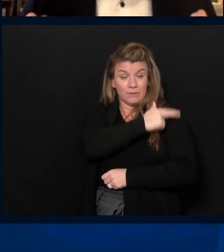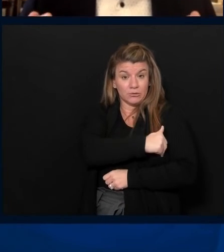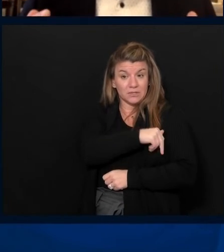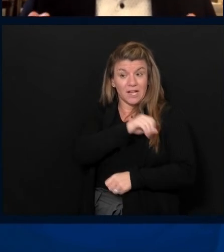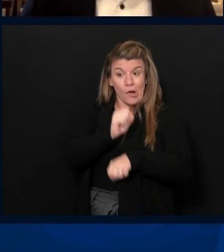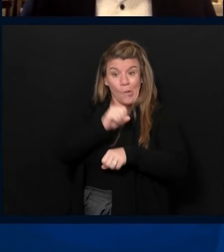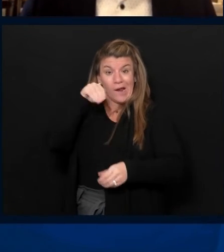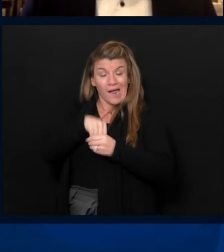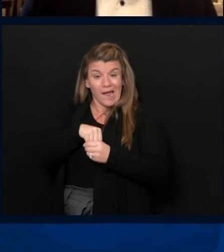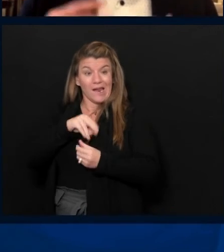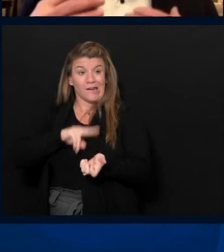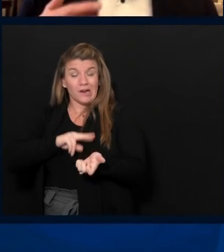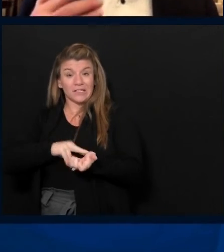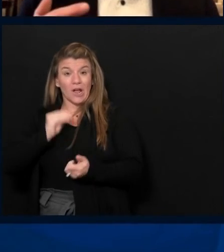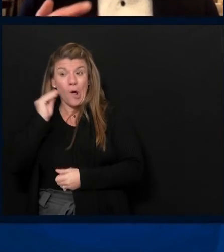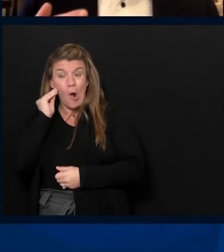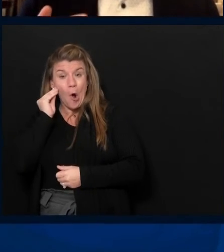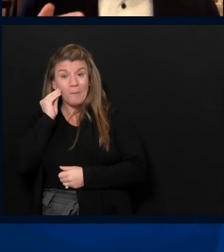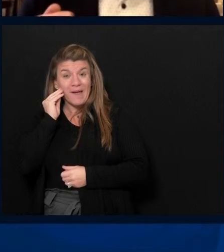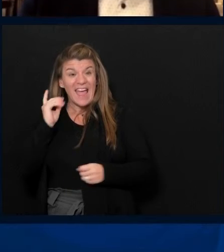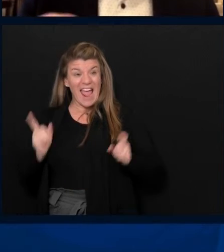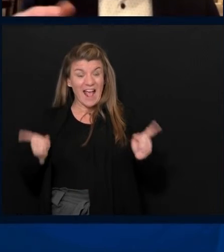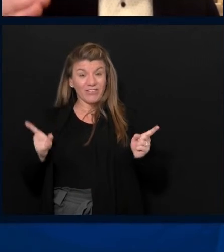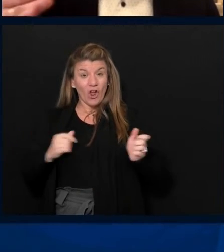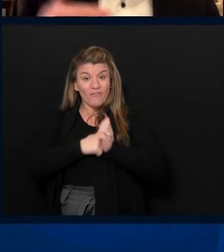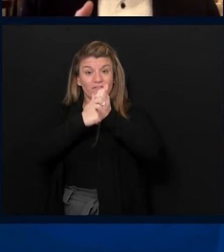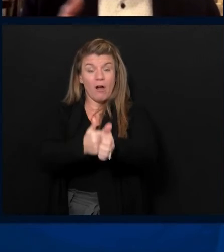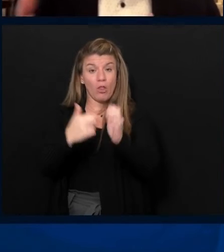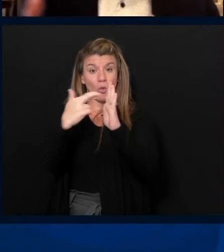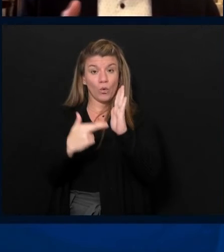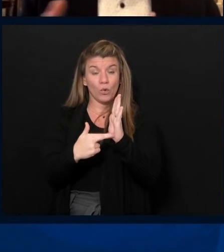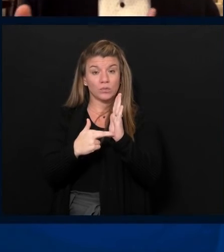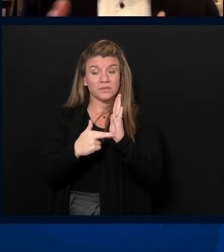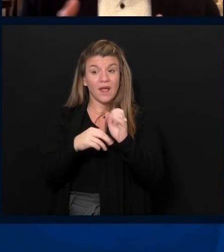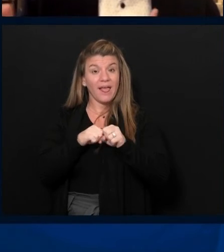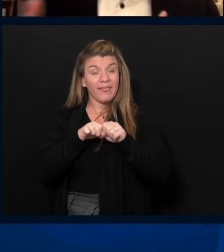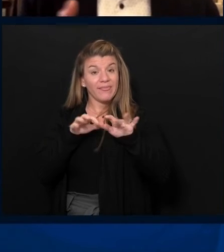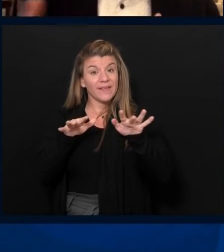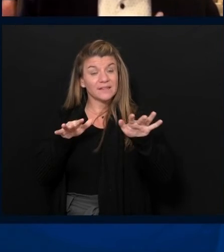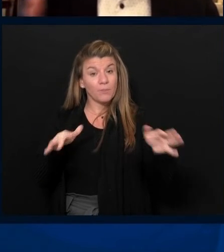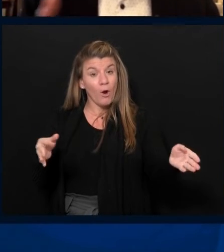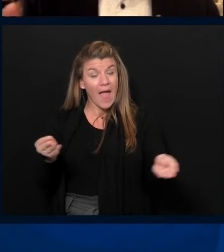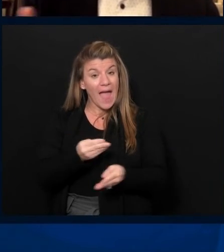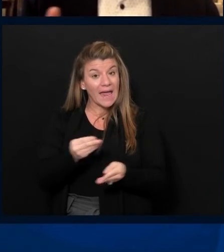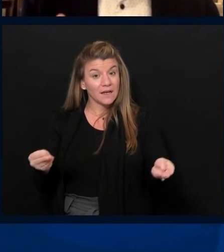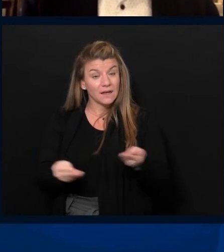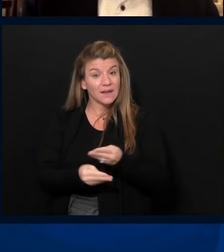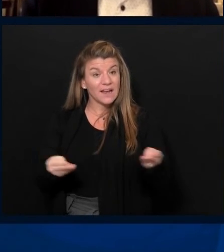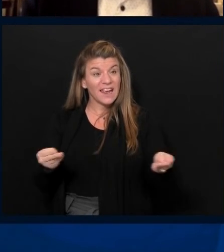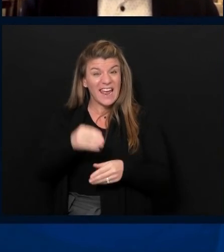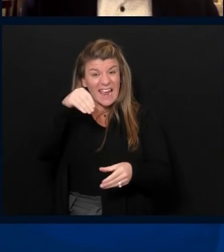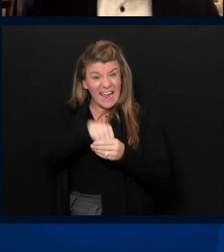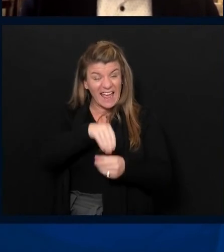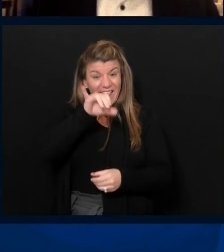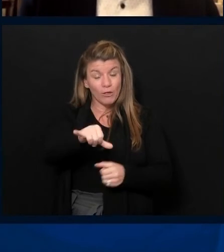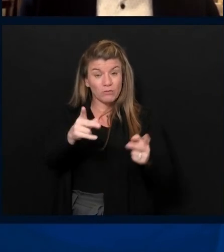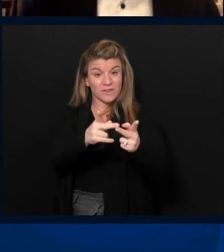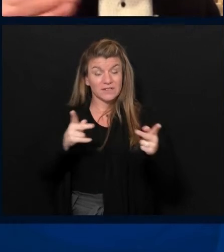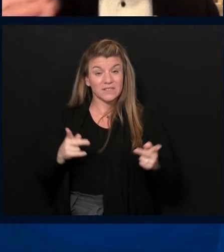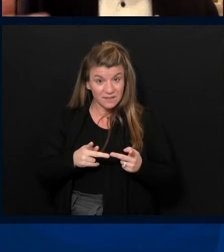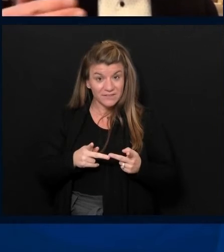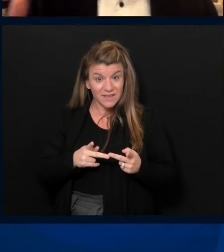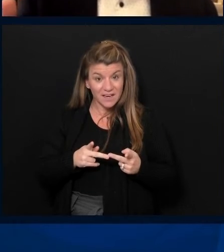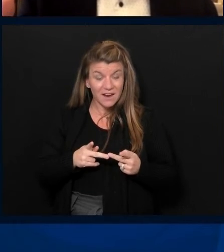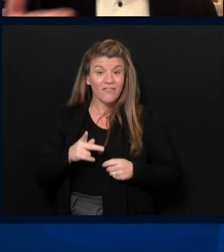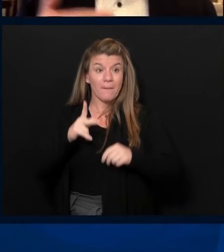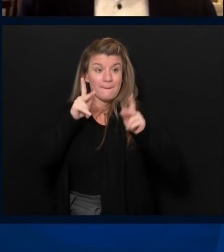homes that are following the appropriate precautions, the spread of COVID-19 in these facilities from a patient,